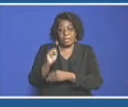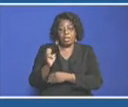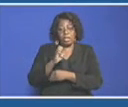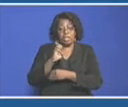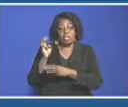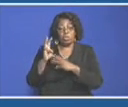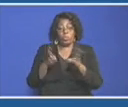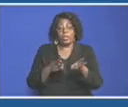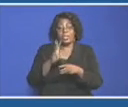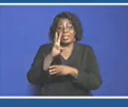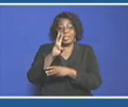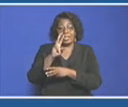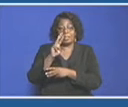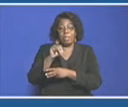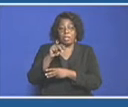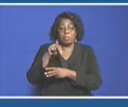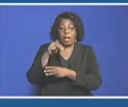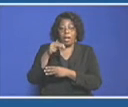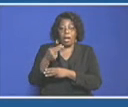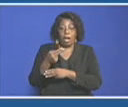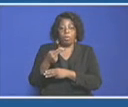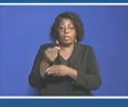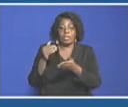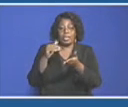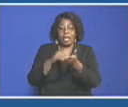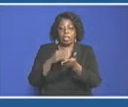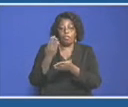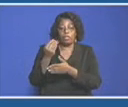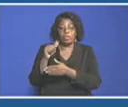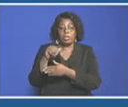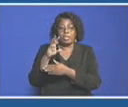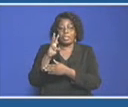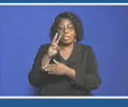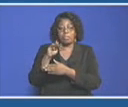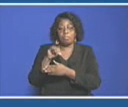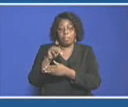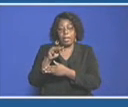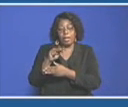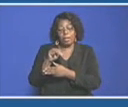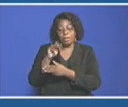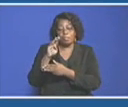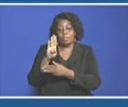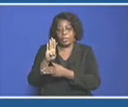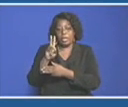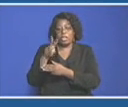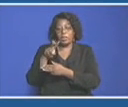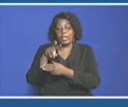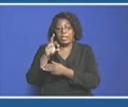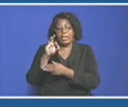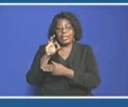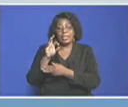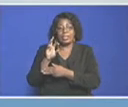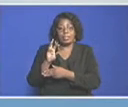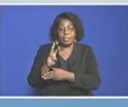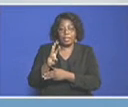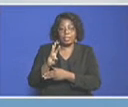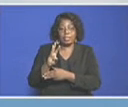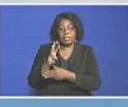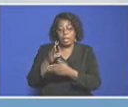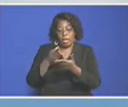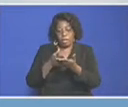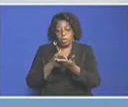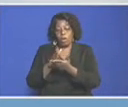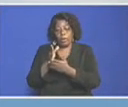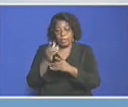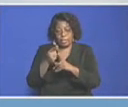at 6 miles per hour. Barometric pressure 1,014.6 millibars. That's 29.96 inches, and the pressure is steady.